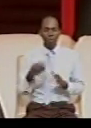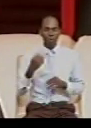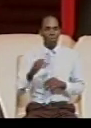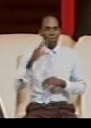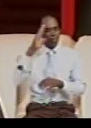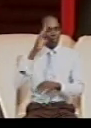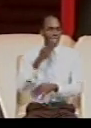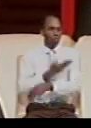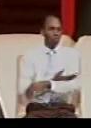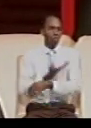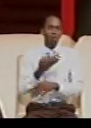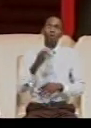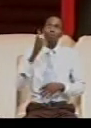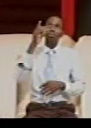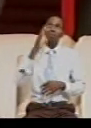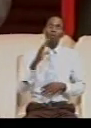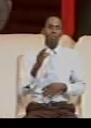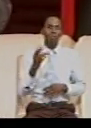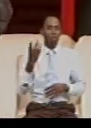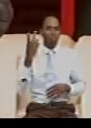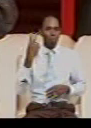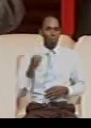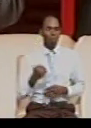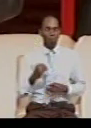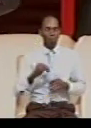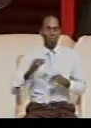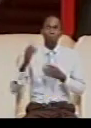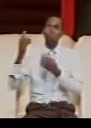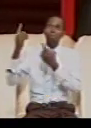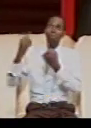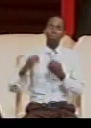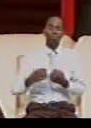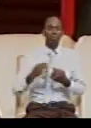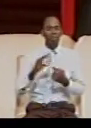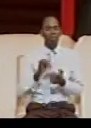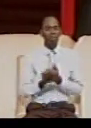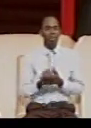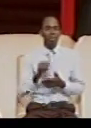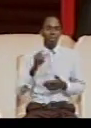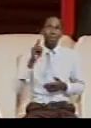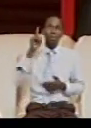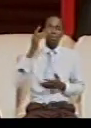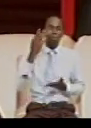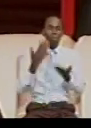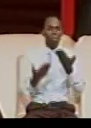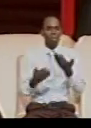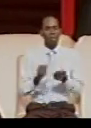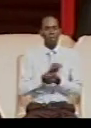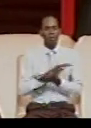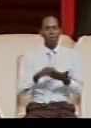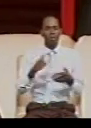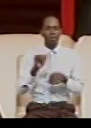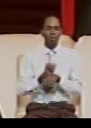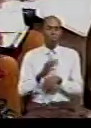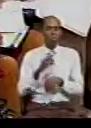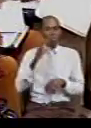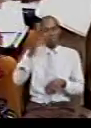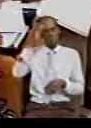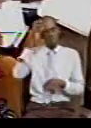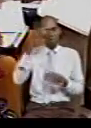God was manifested, that she might destroy the works of the devil. The time has